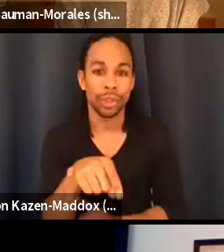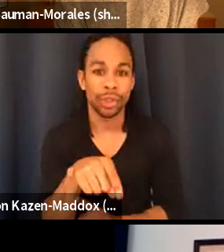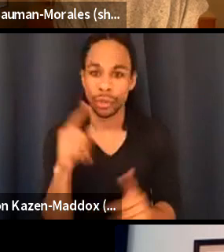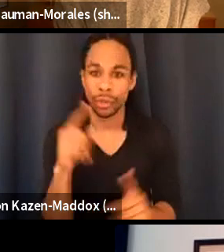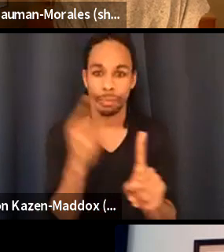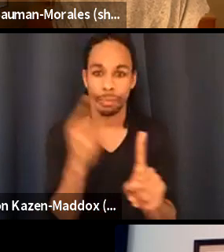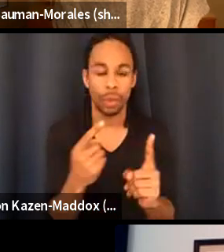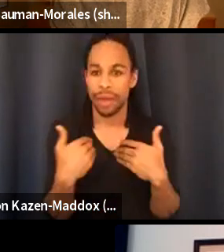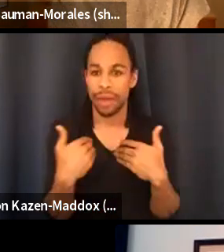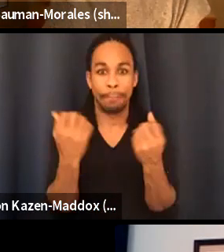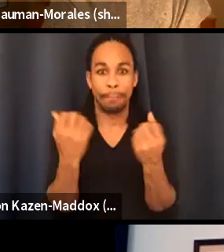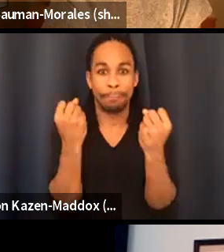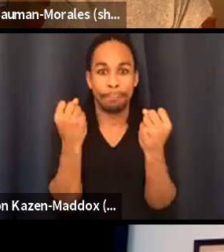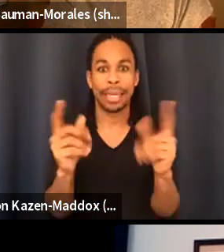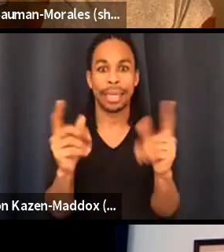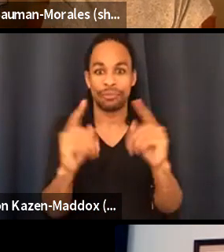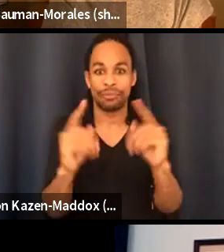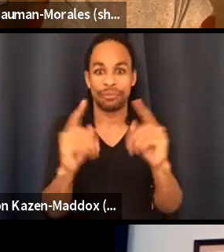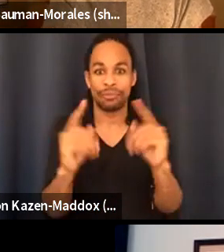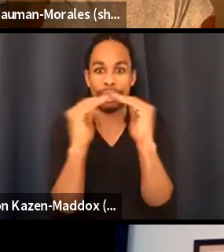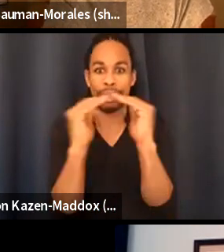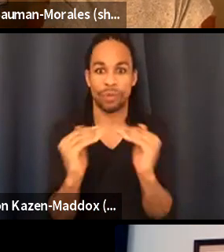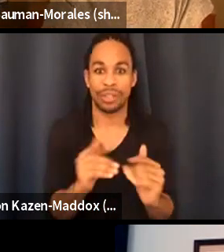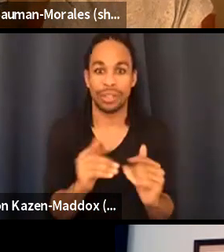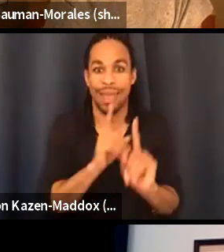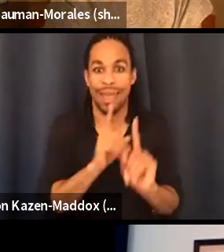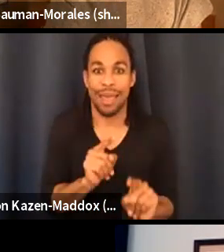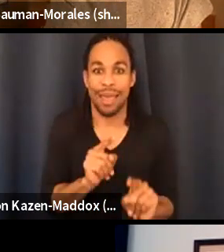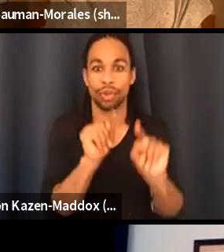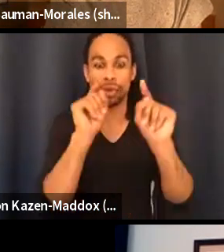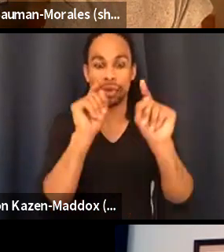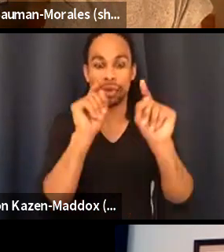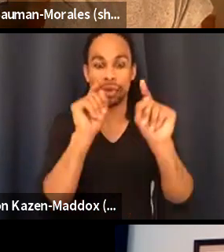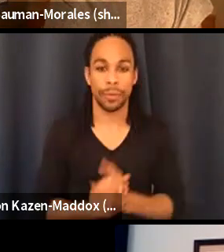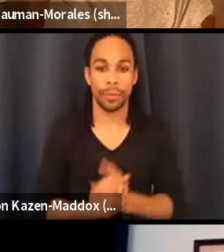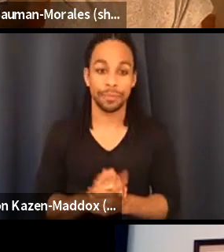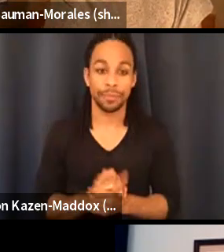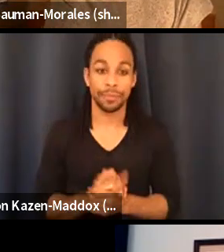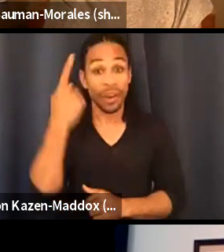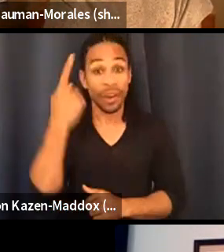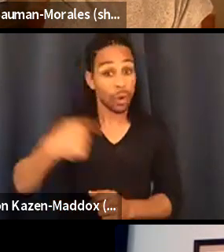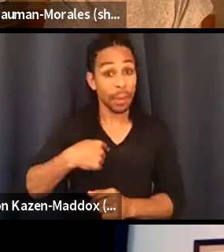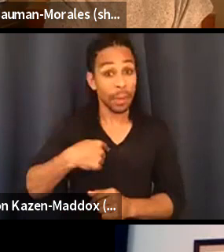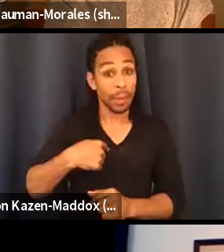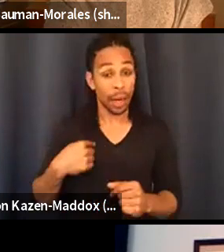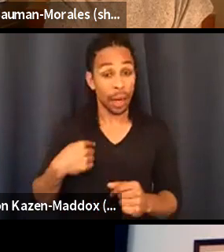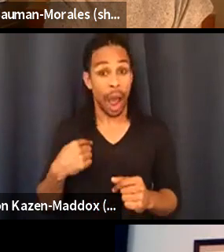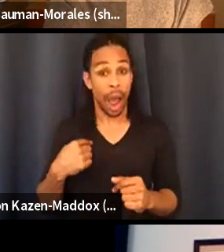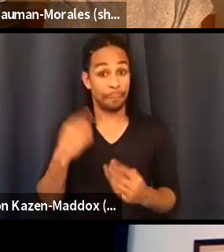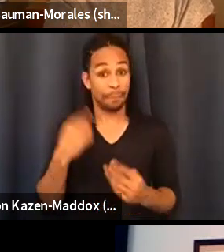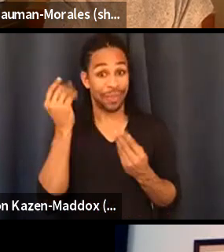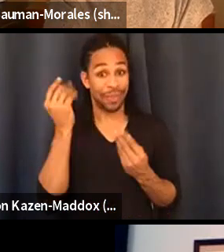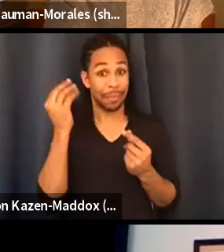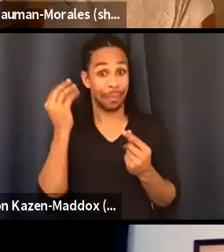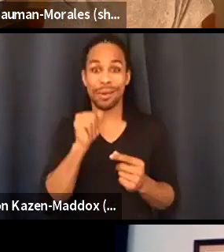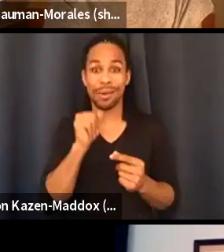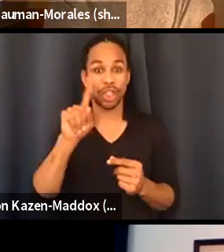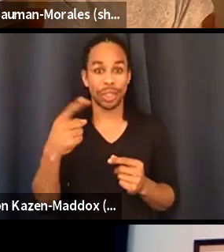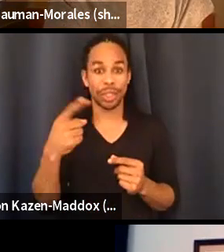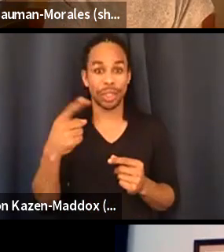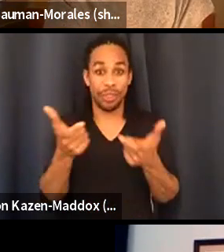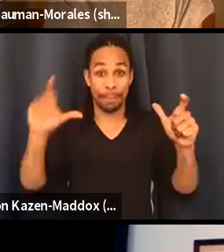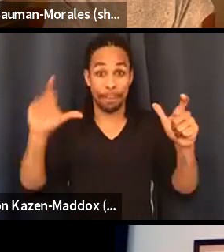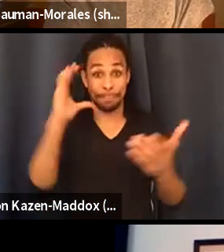moment and in a lot of these conversations is not just thinking about the big picture, but also thinking about, okay, concretely, as we move into the future, what